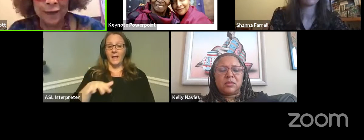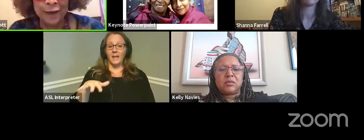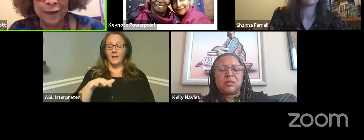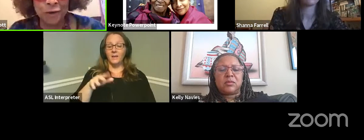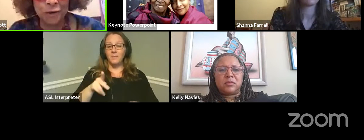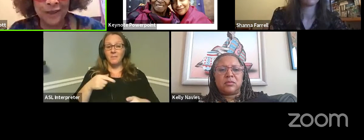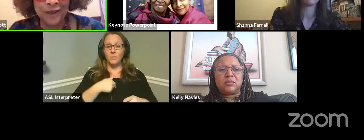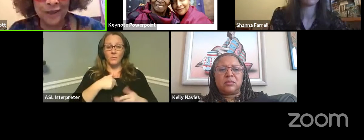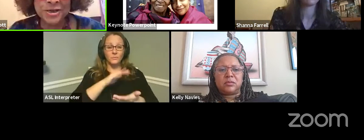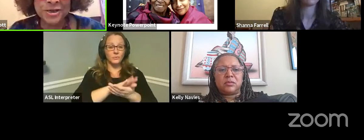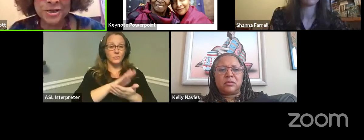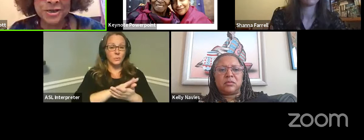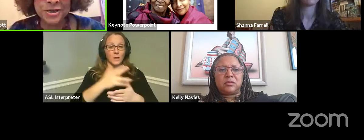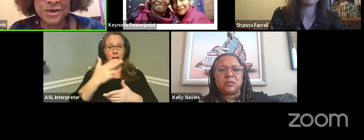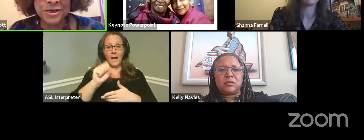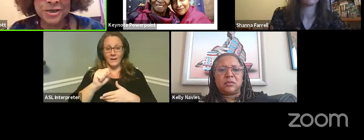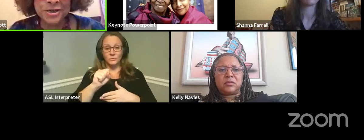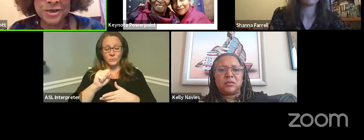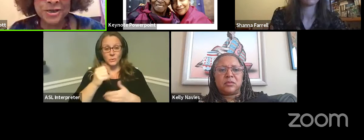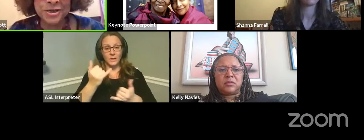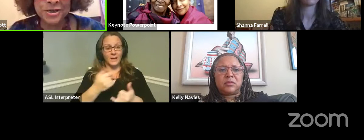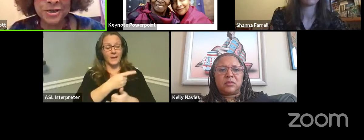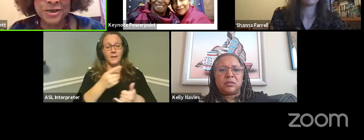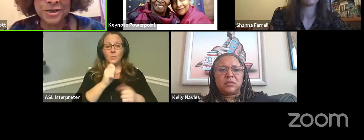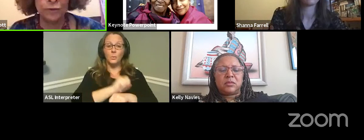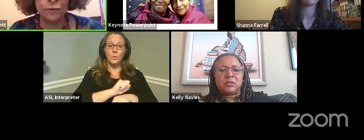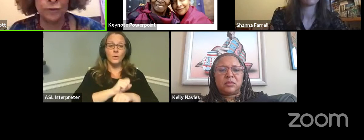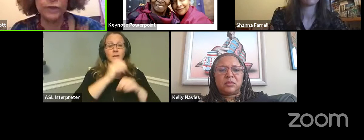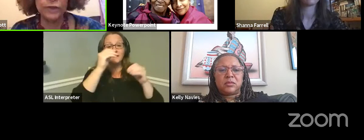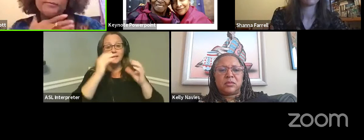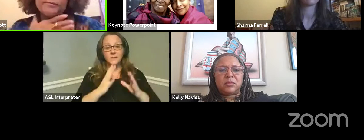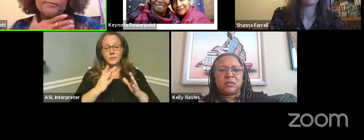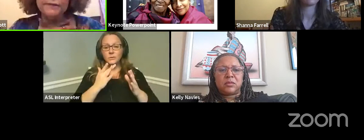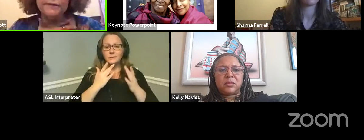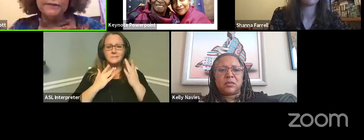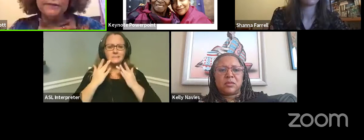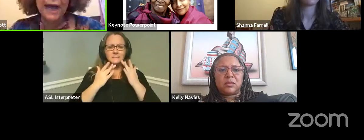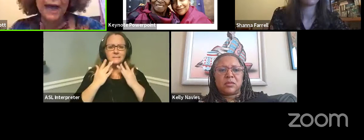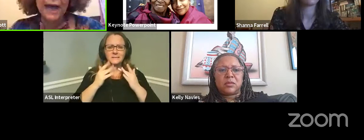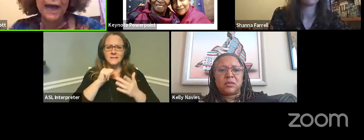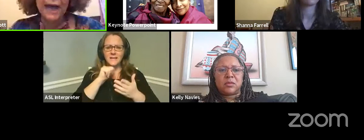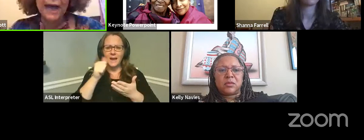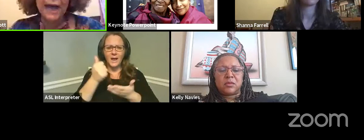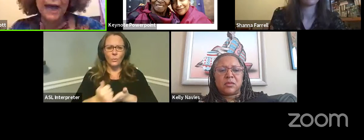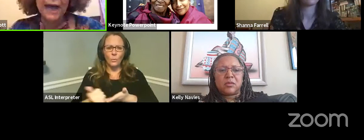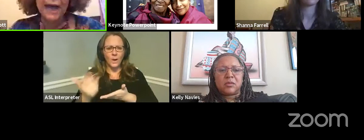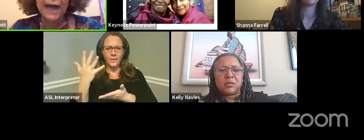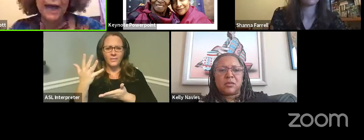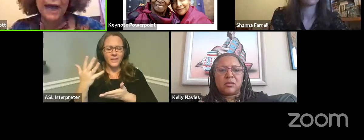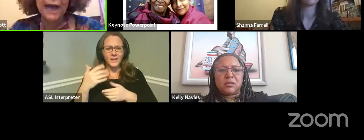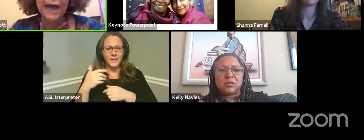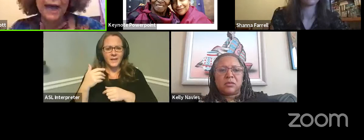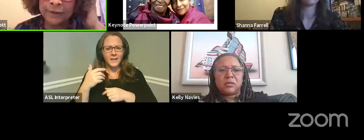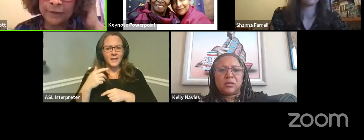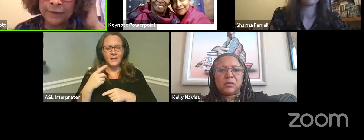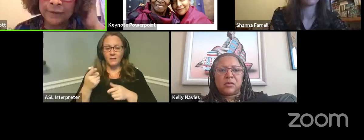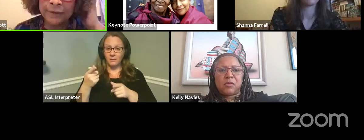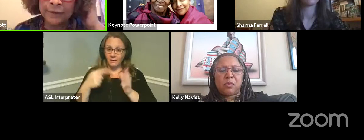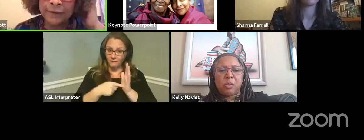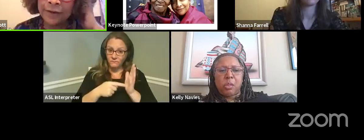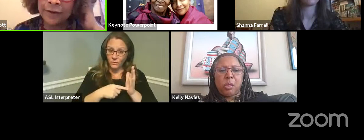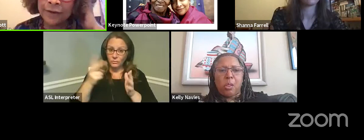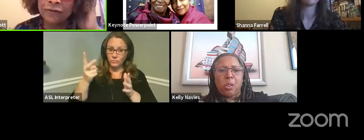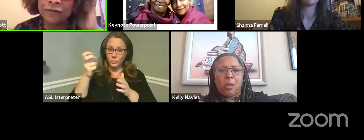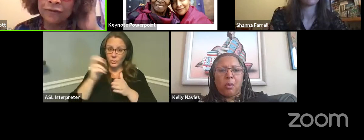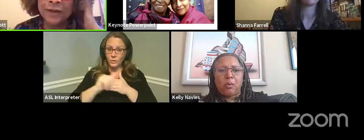senior high school with who are now teachers and don't have $1 squillion, but can buy a $200 necklace and a